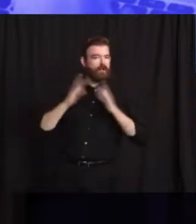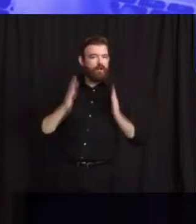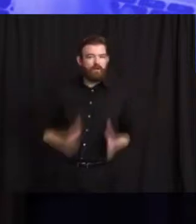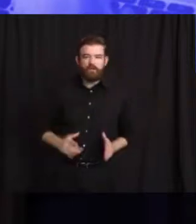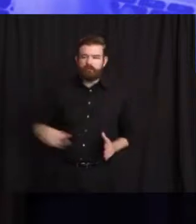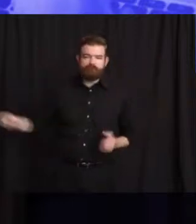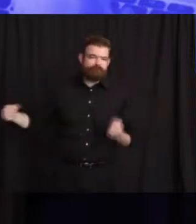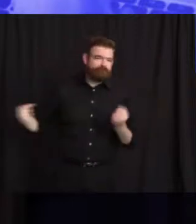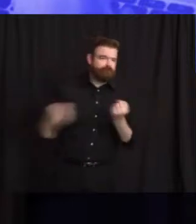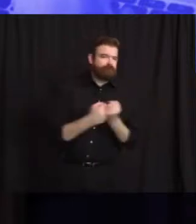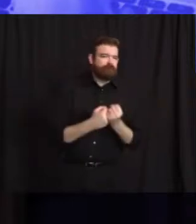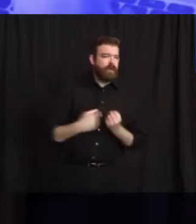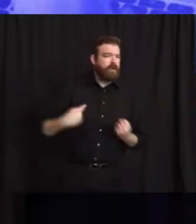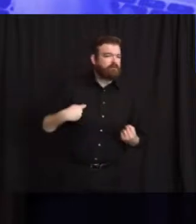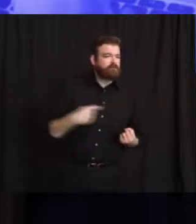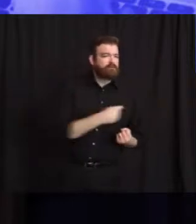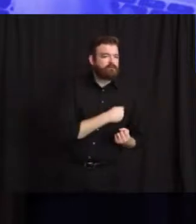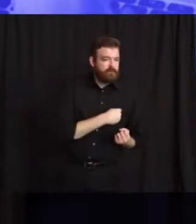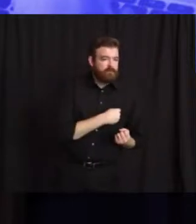for a living before at some point.